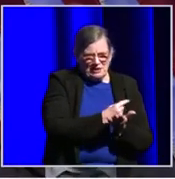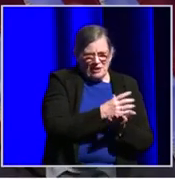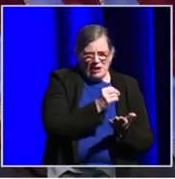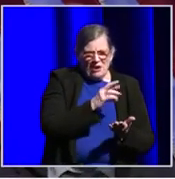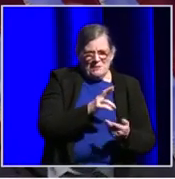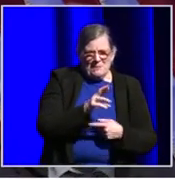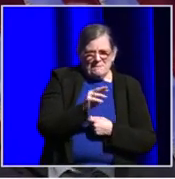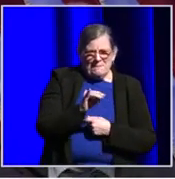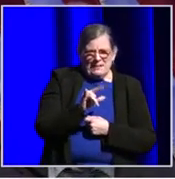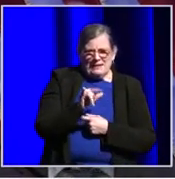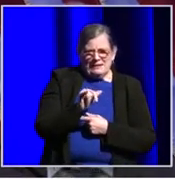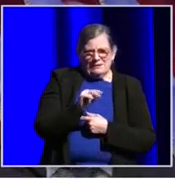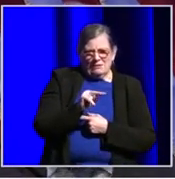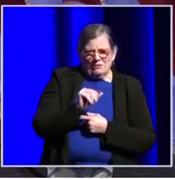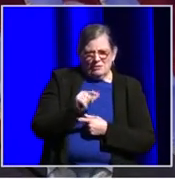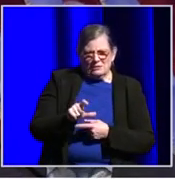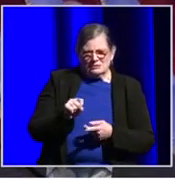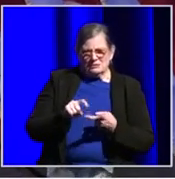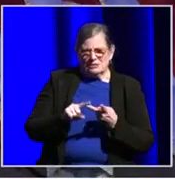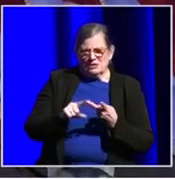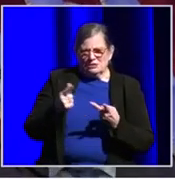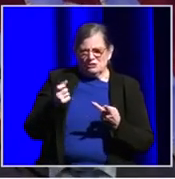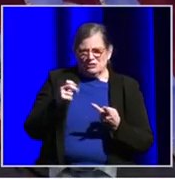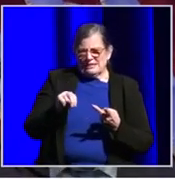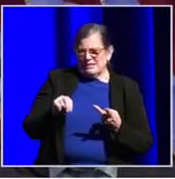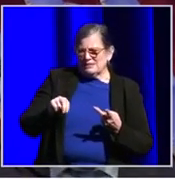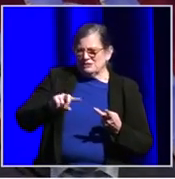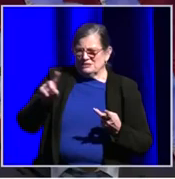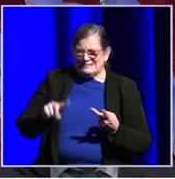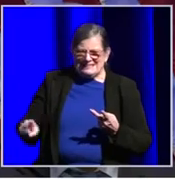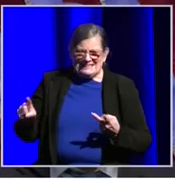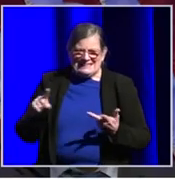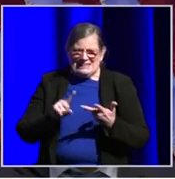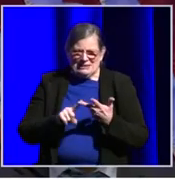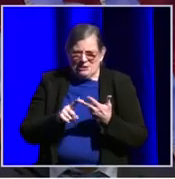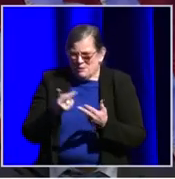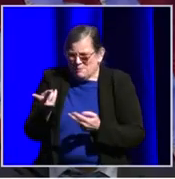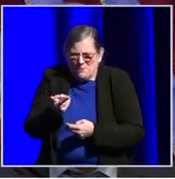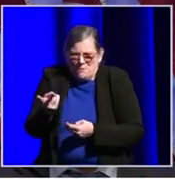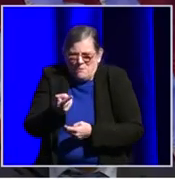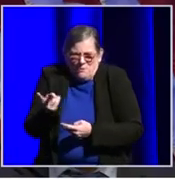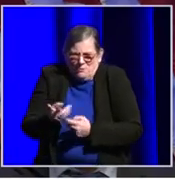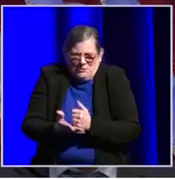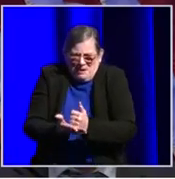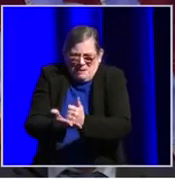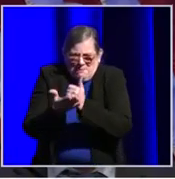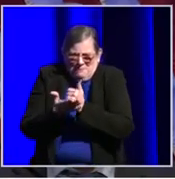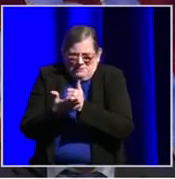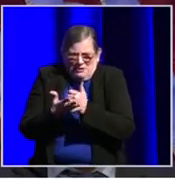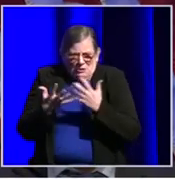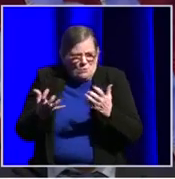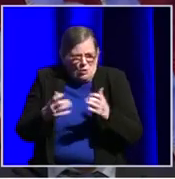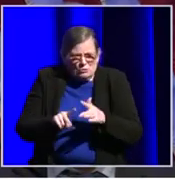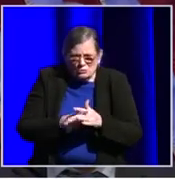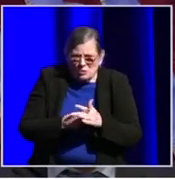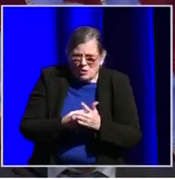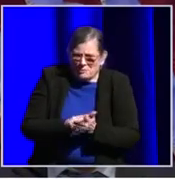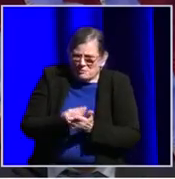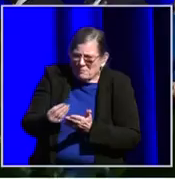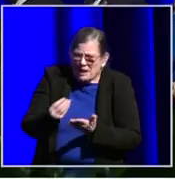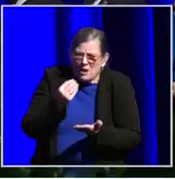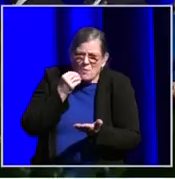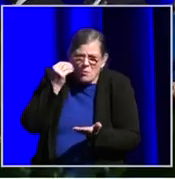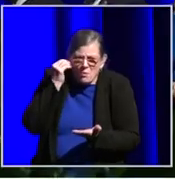with student debt, but with the dream to buy a starter home. We must help the single woman with a good